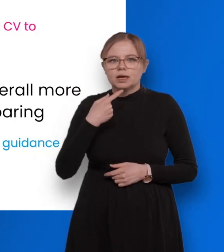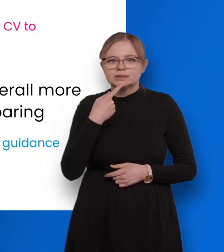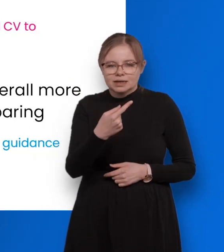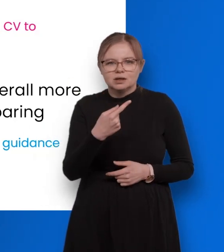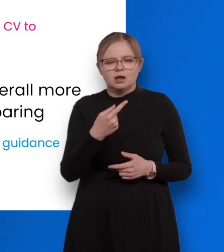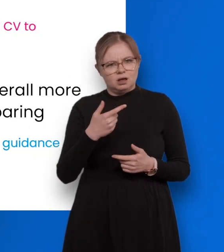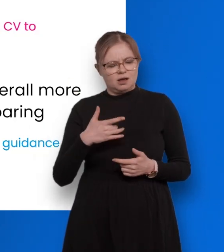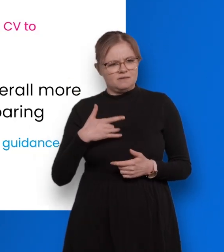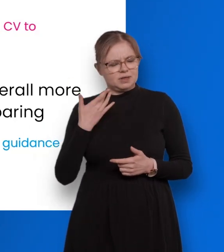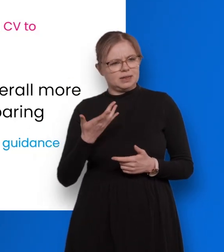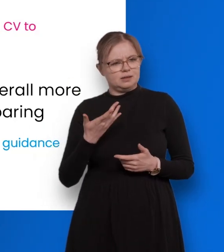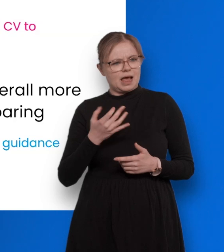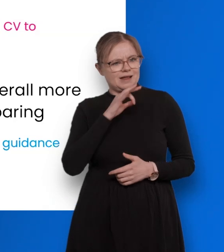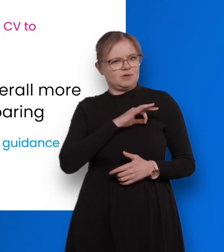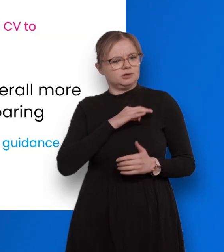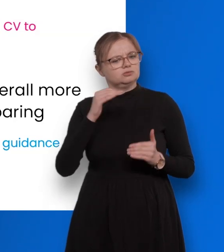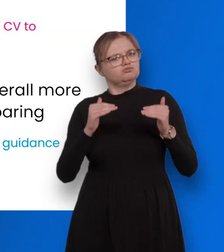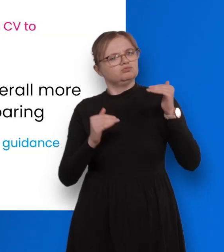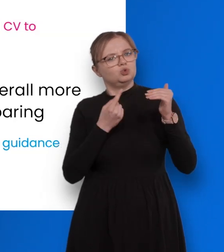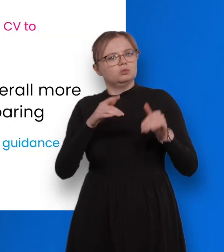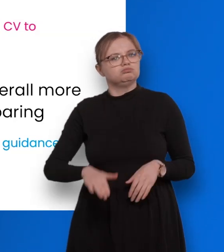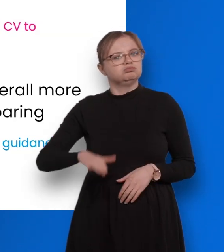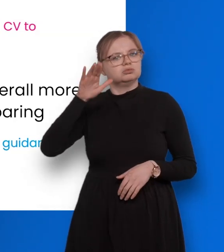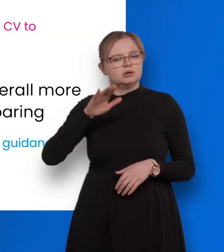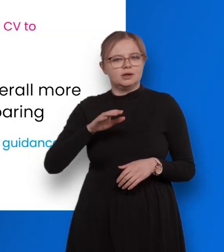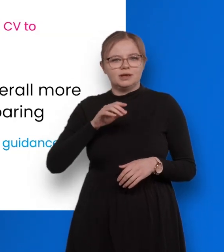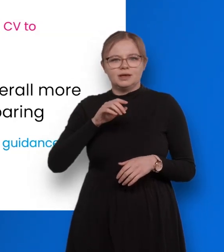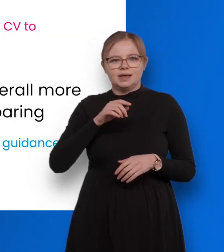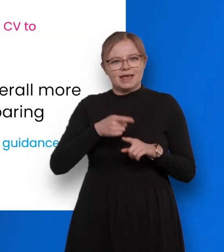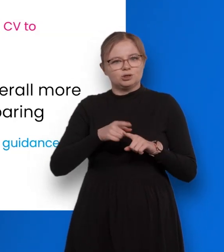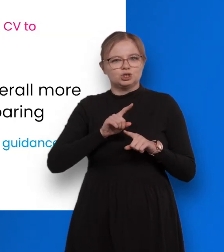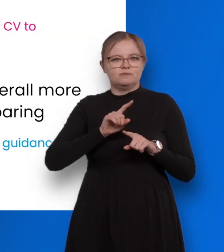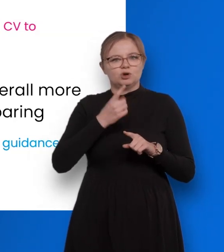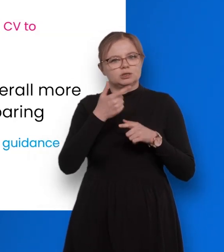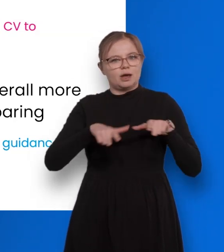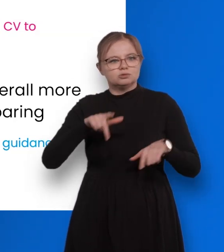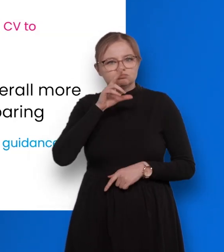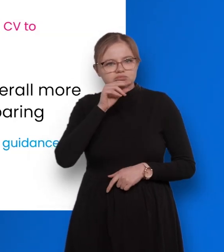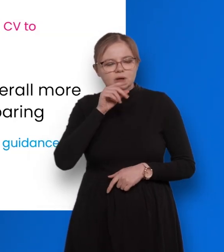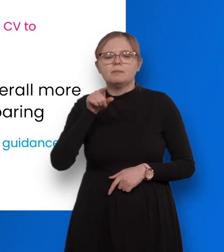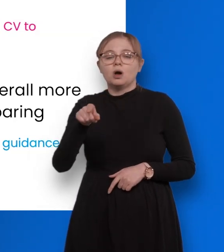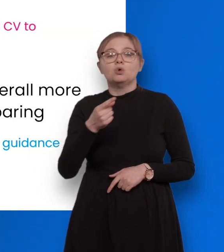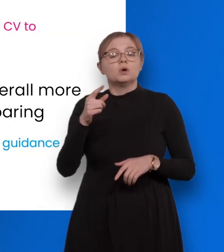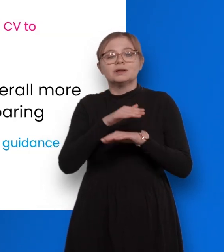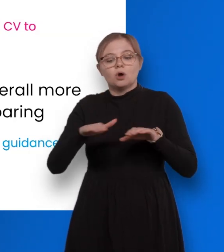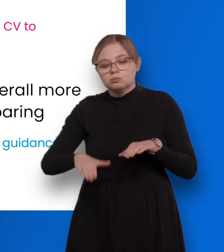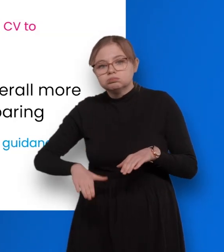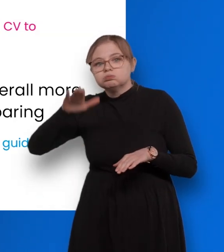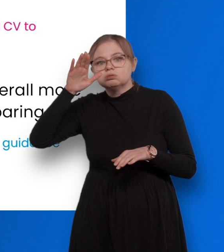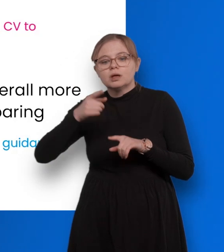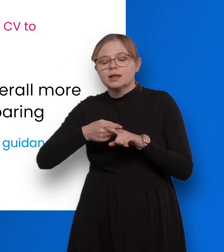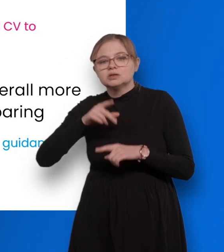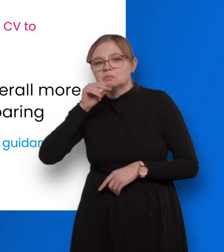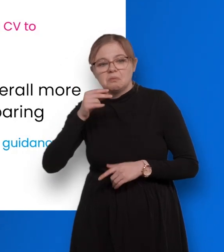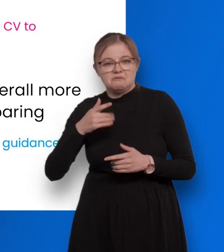perceived advantage to English first language speakers, actually none of our non-native English speakers had